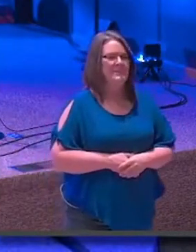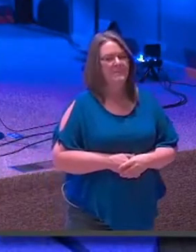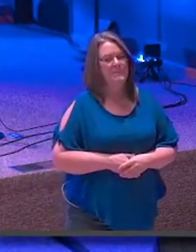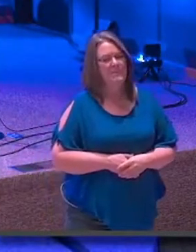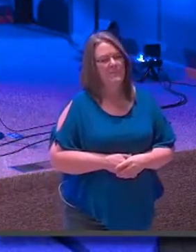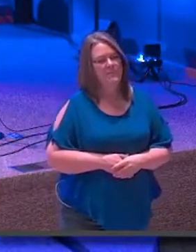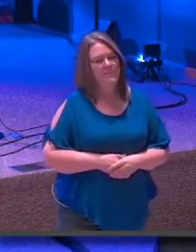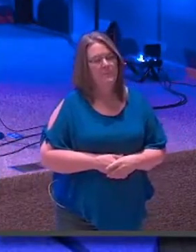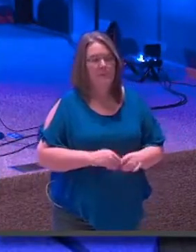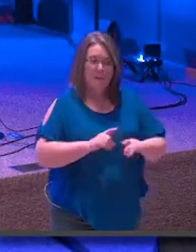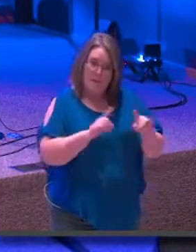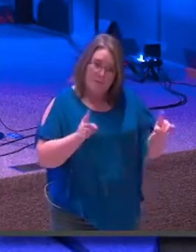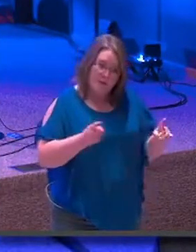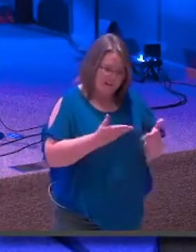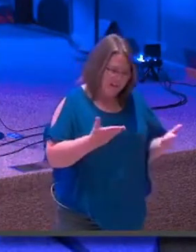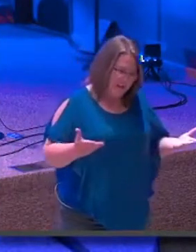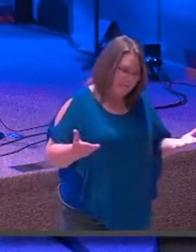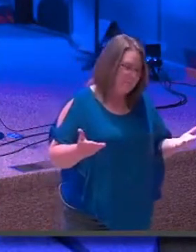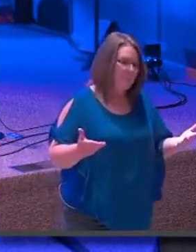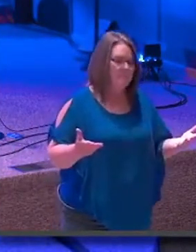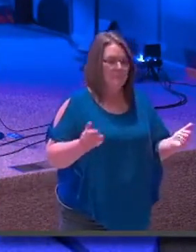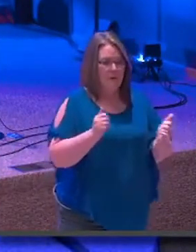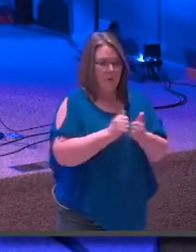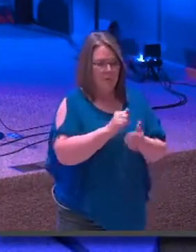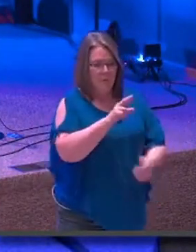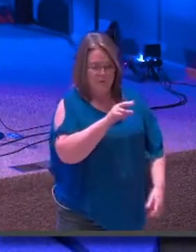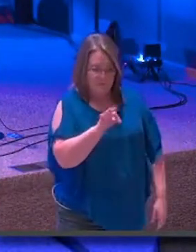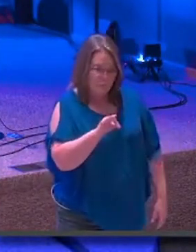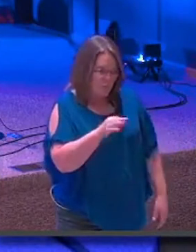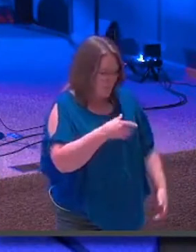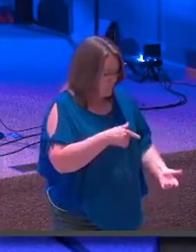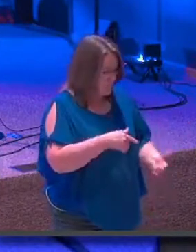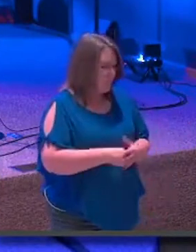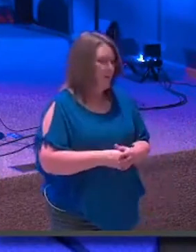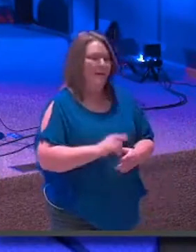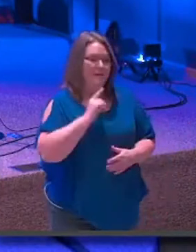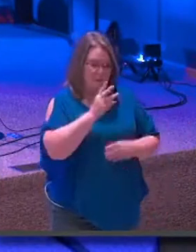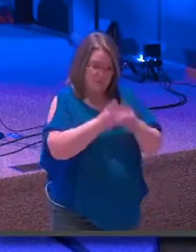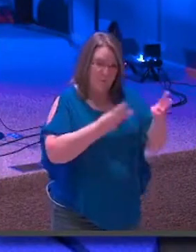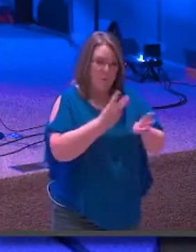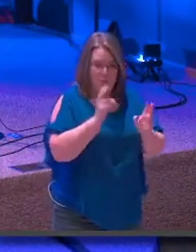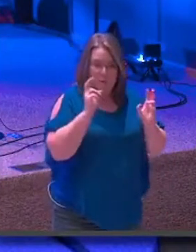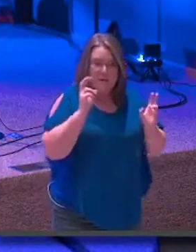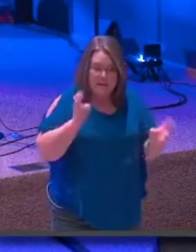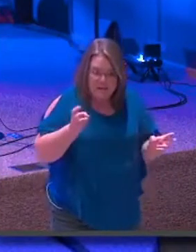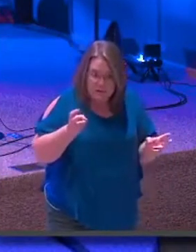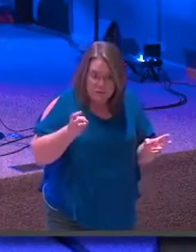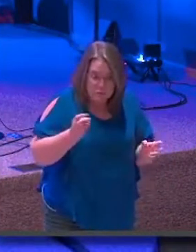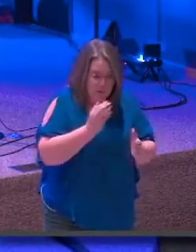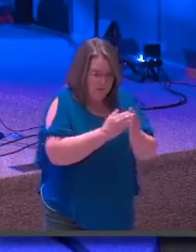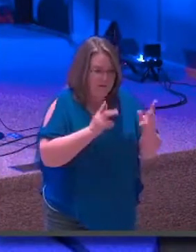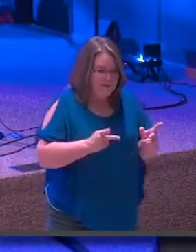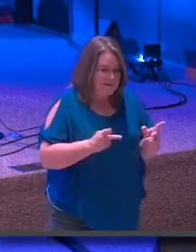But here's the thing with this roof. There's a real-world issue here, right, of someone damaging a roof. Like, we